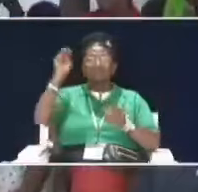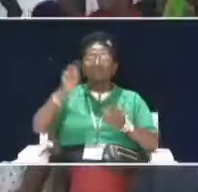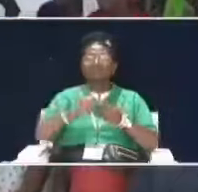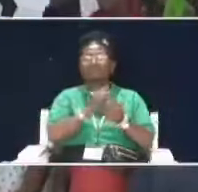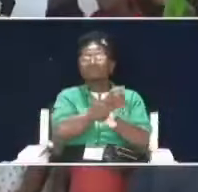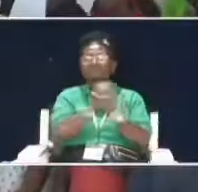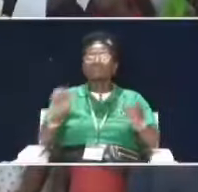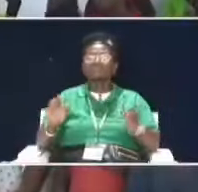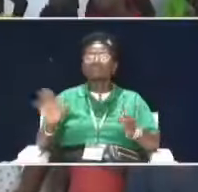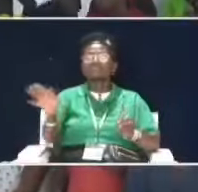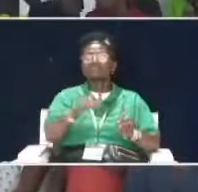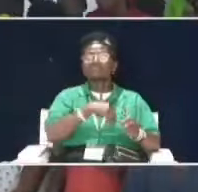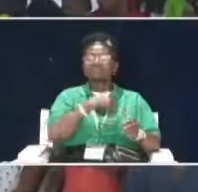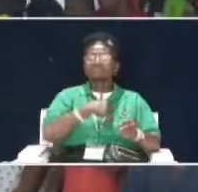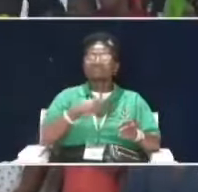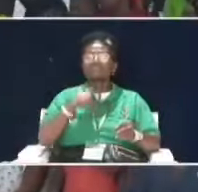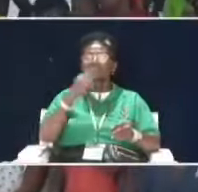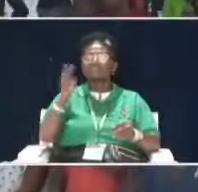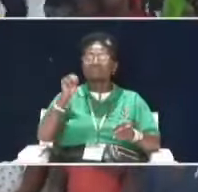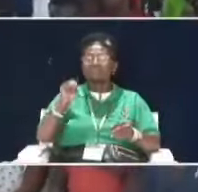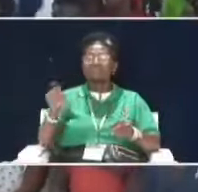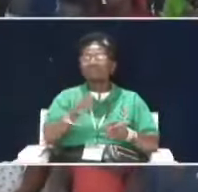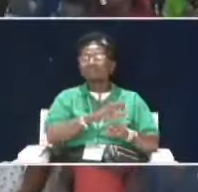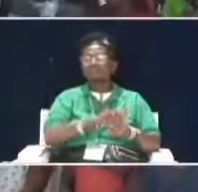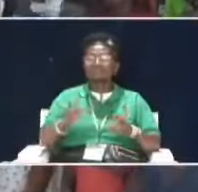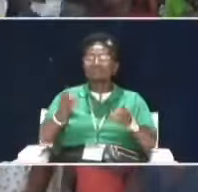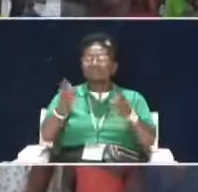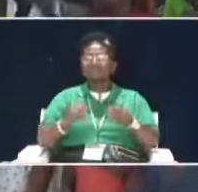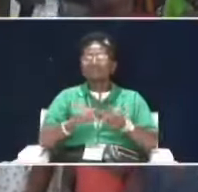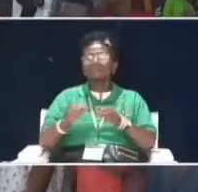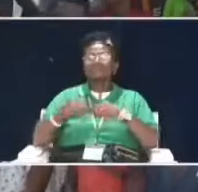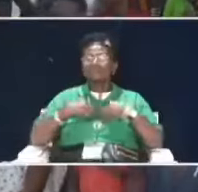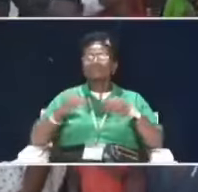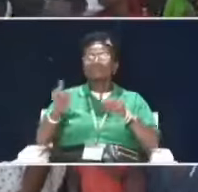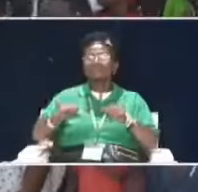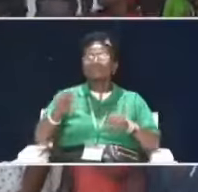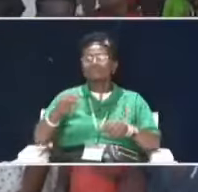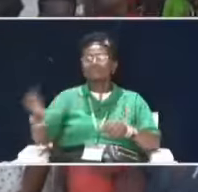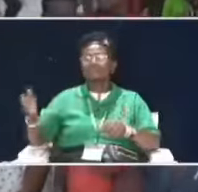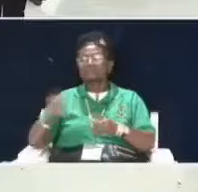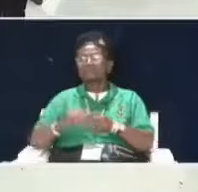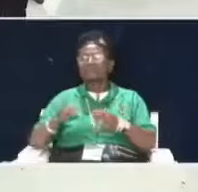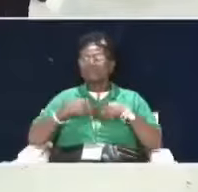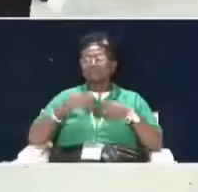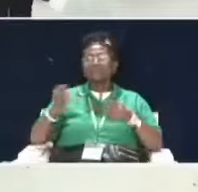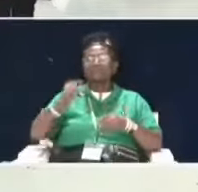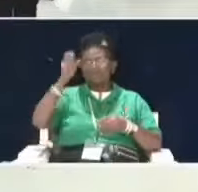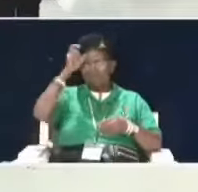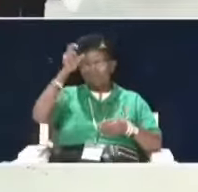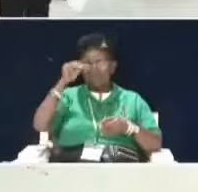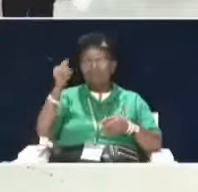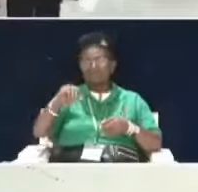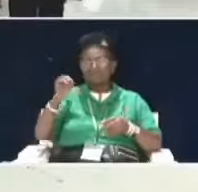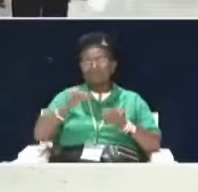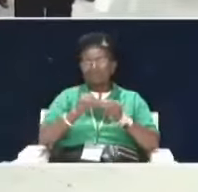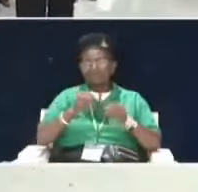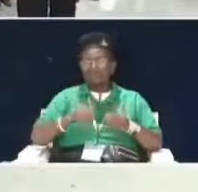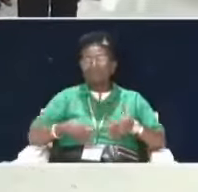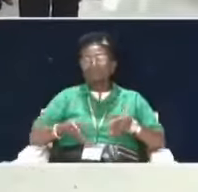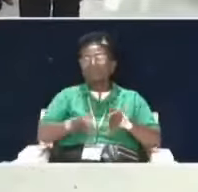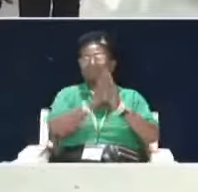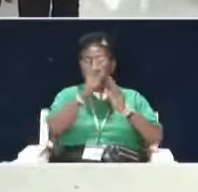soul. Tell him you don't want to have anything to do with the devil anymore. Ask him to move